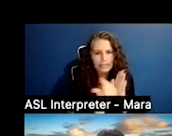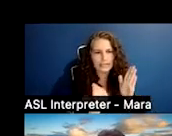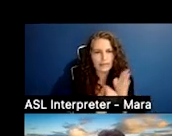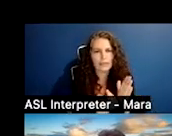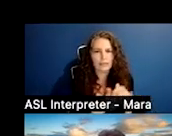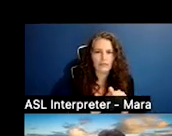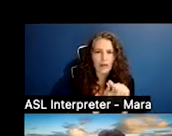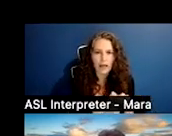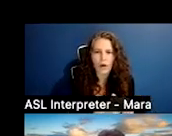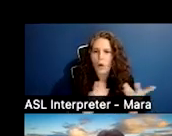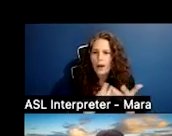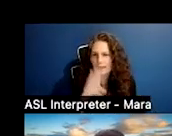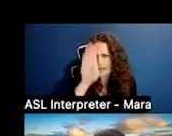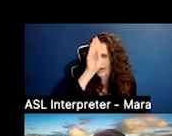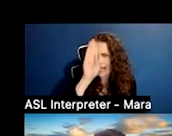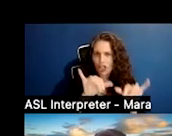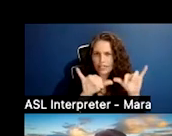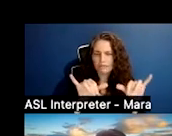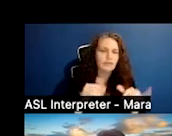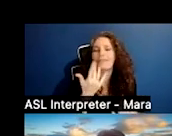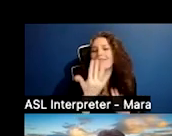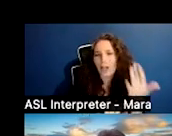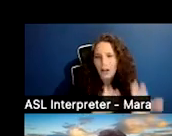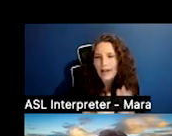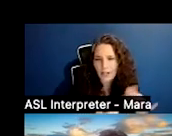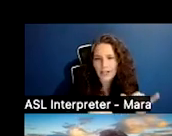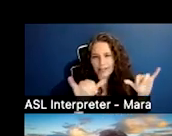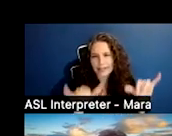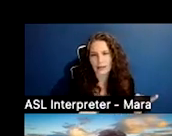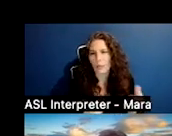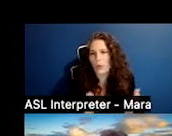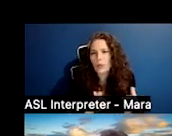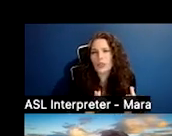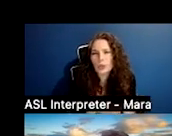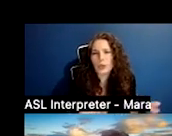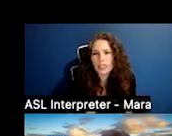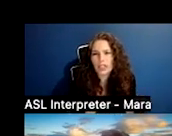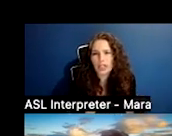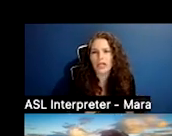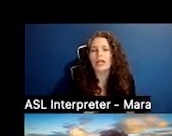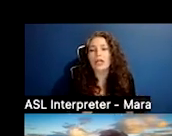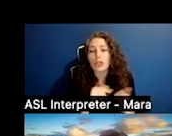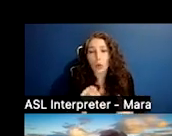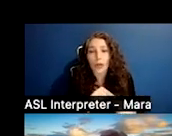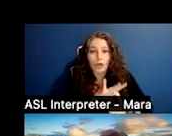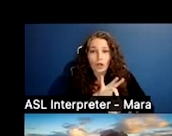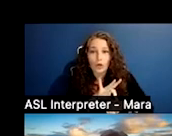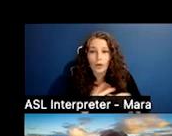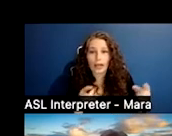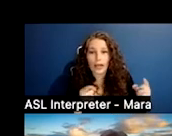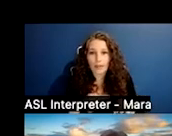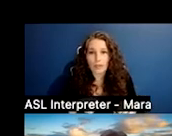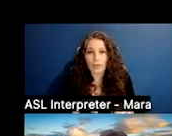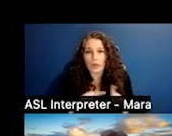accustomed to here with these types of earthquakes is to go to a default organization. So it's a